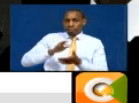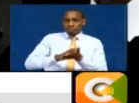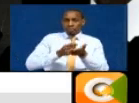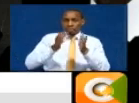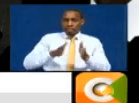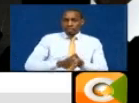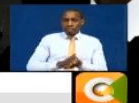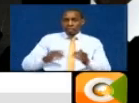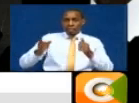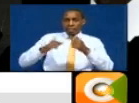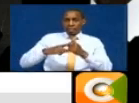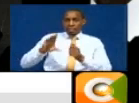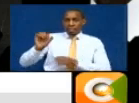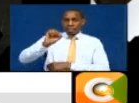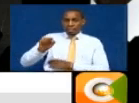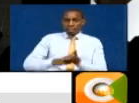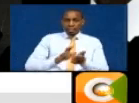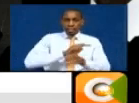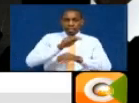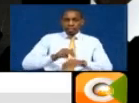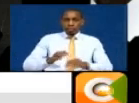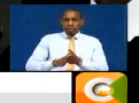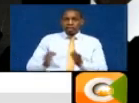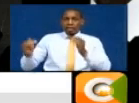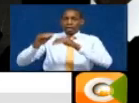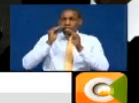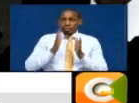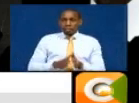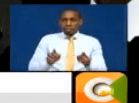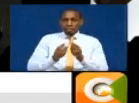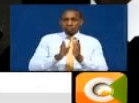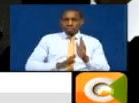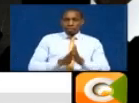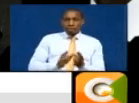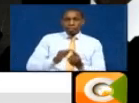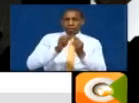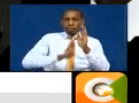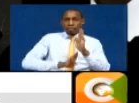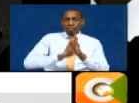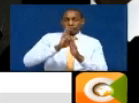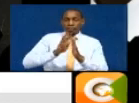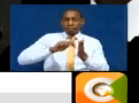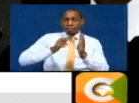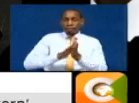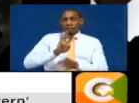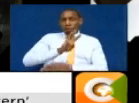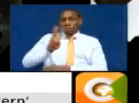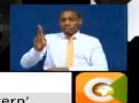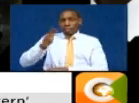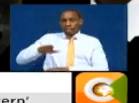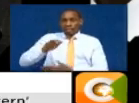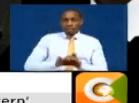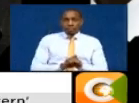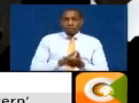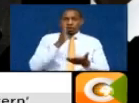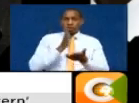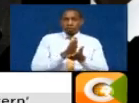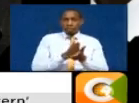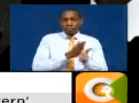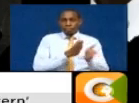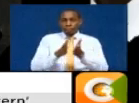six cabinet secretary slots, National Assembly Speaker, and priority development projects in Western Kenya region. To secure these